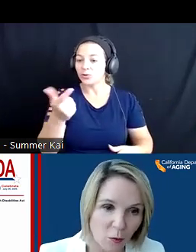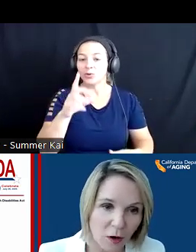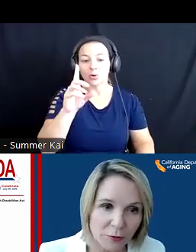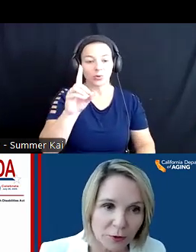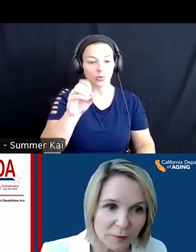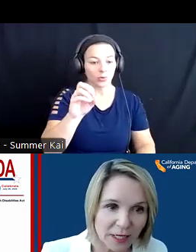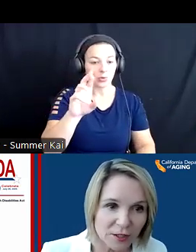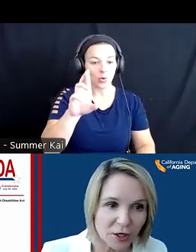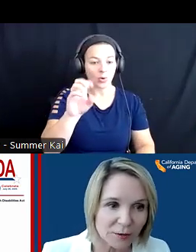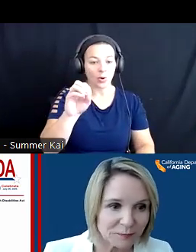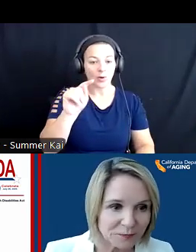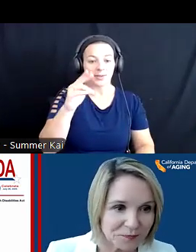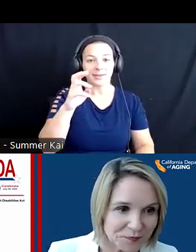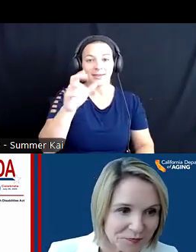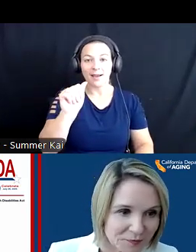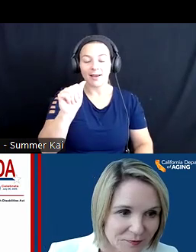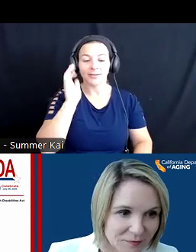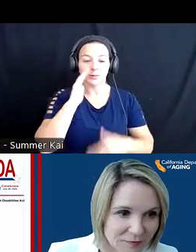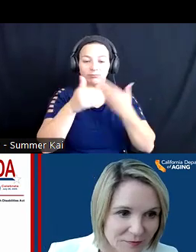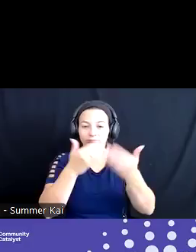Dorothea, to walk through. Get us started.